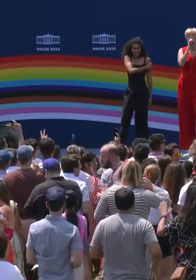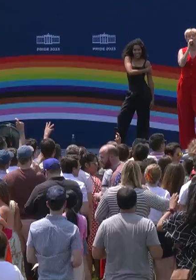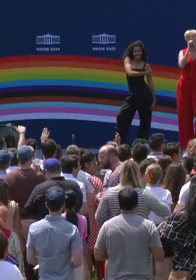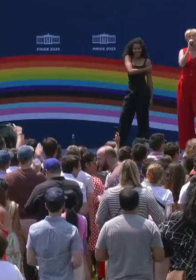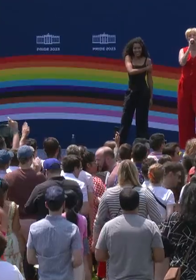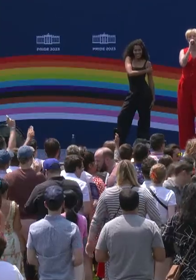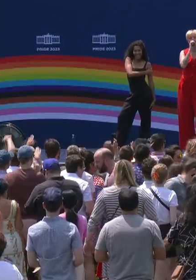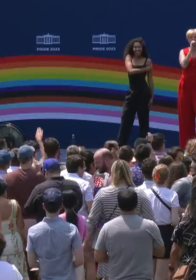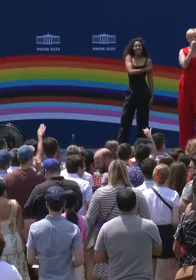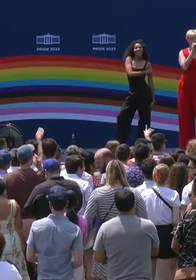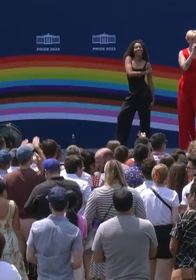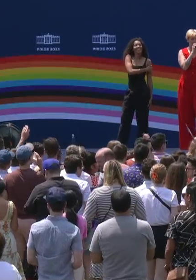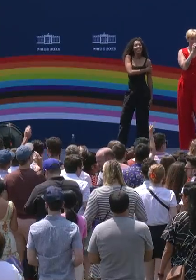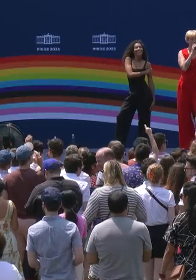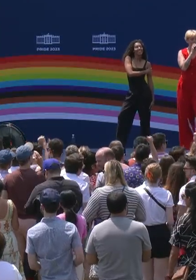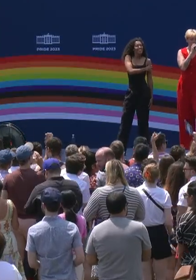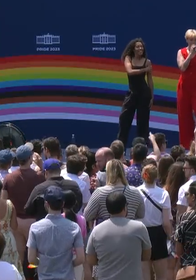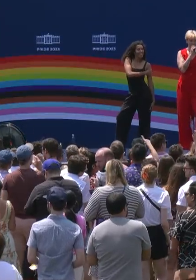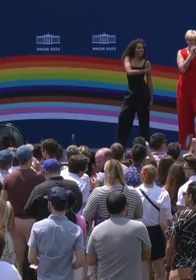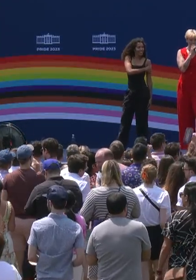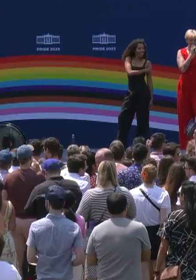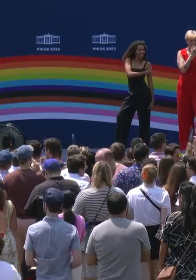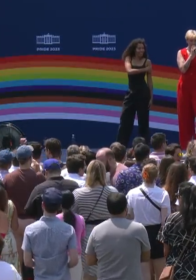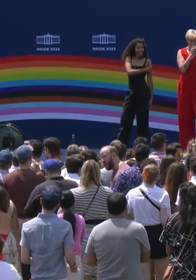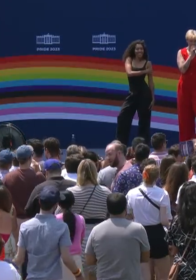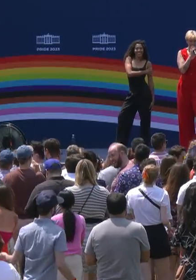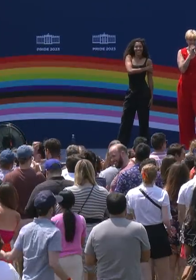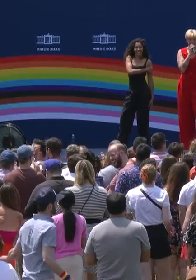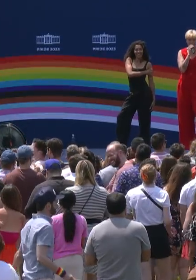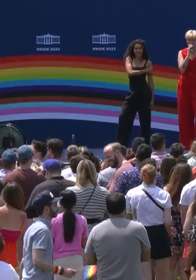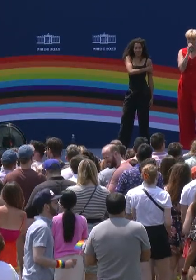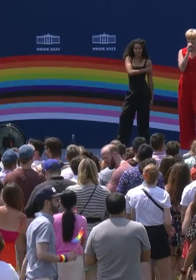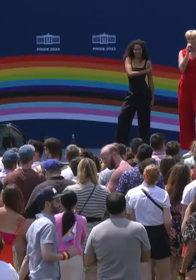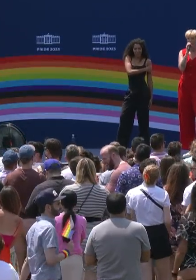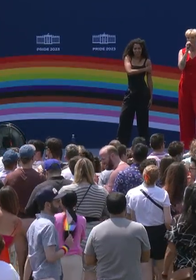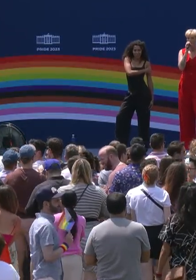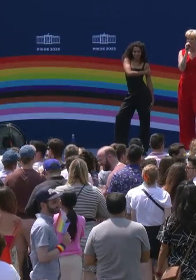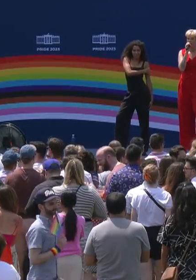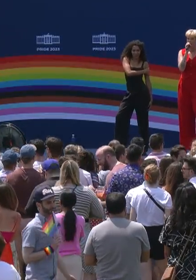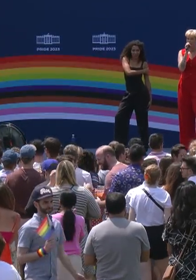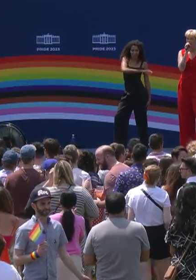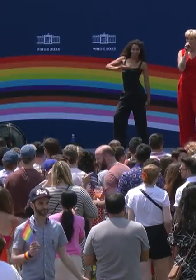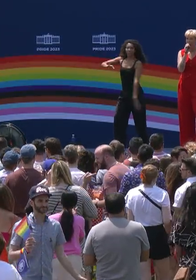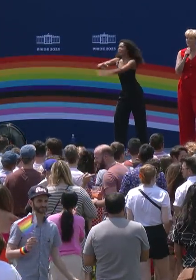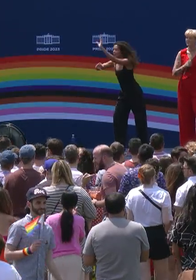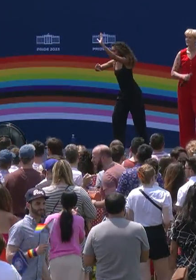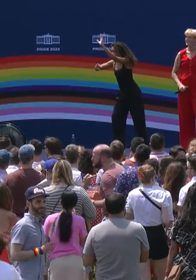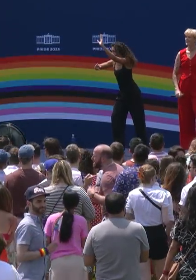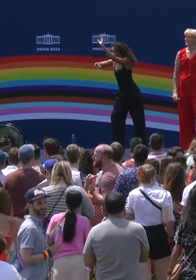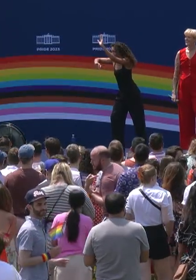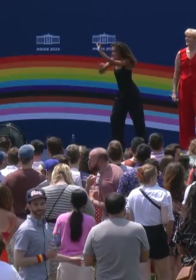Standing in the doorway of my empty childhood room, wearing a shirt I've had since I was 17.